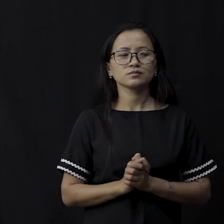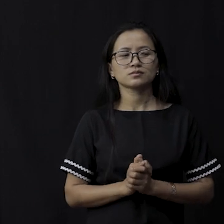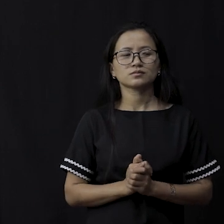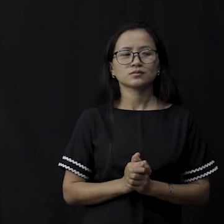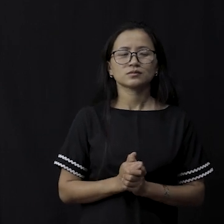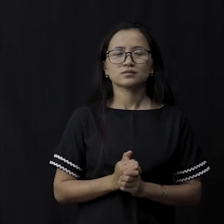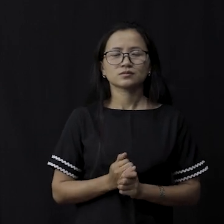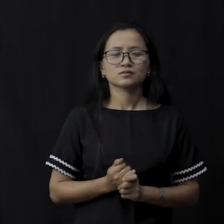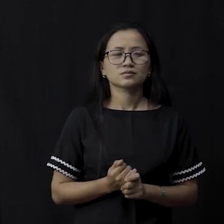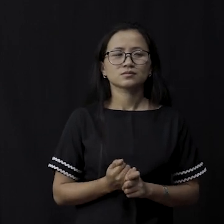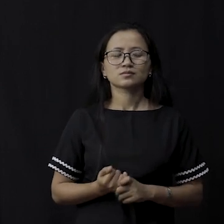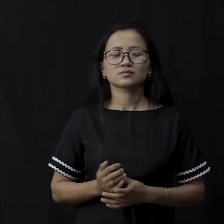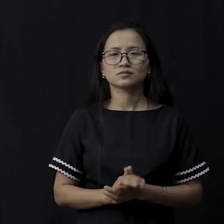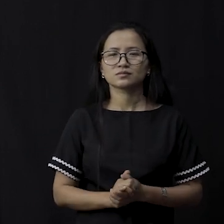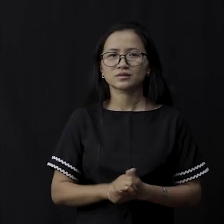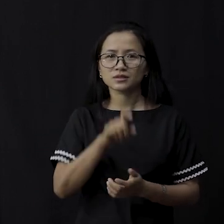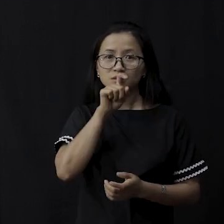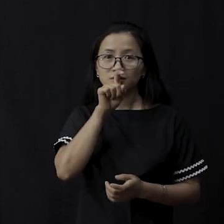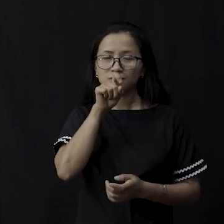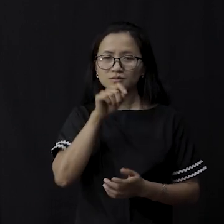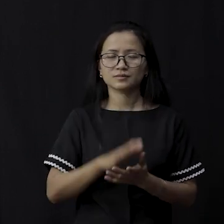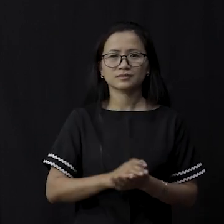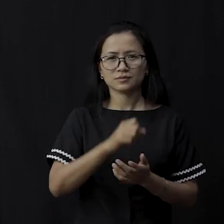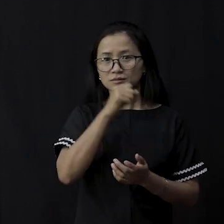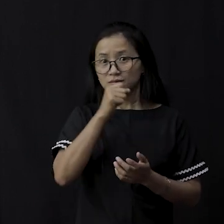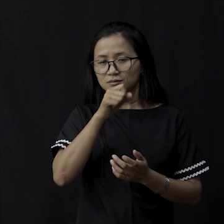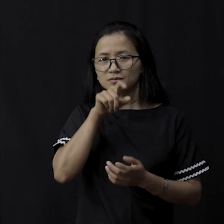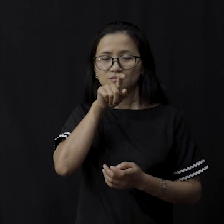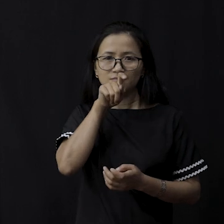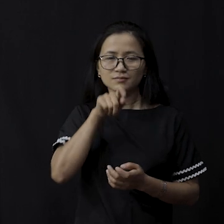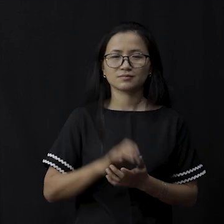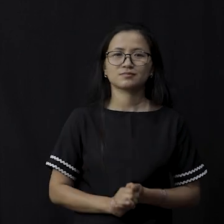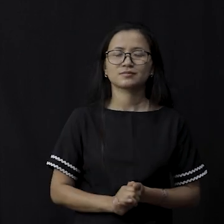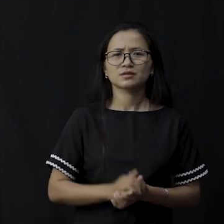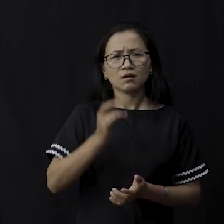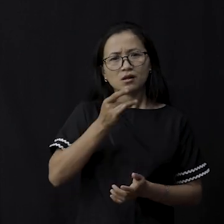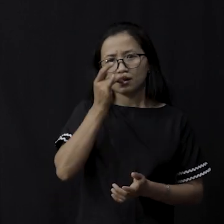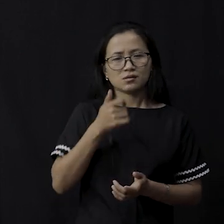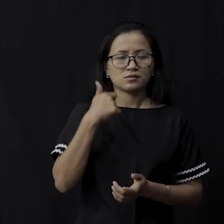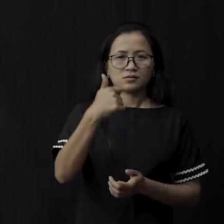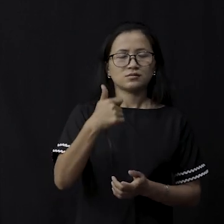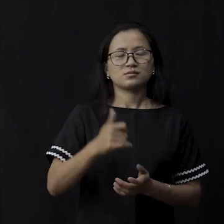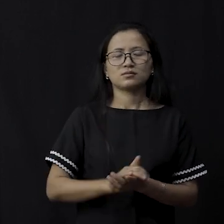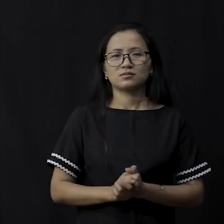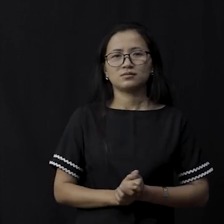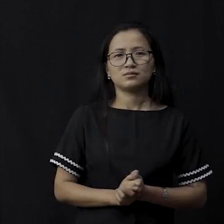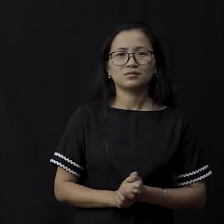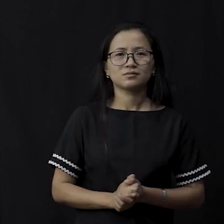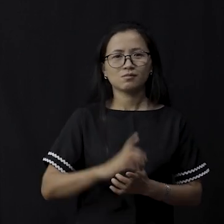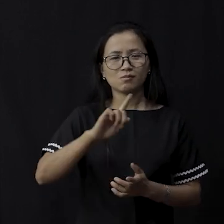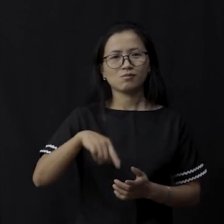this? Yummy, yummy chicken. Right, yummy chicken, very tasty. Wow.